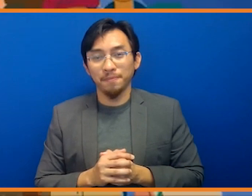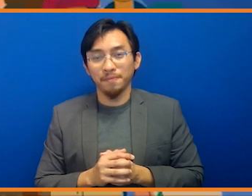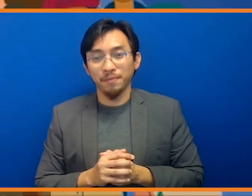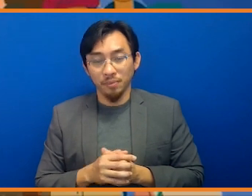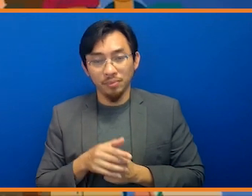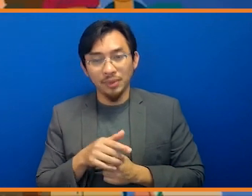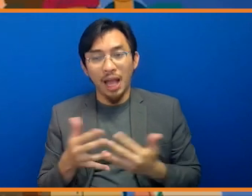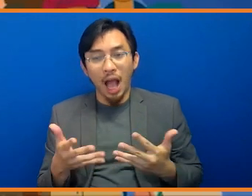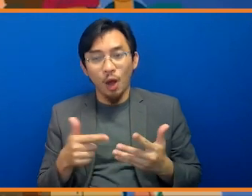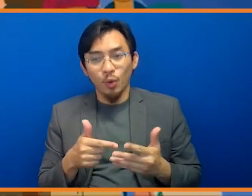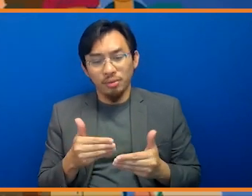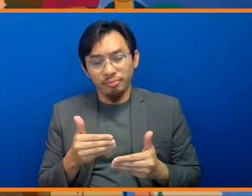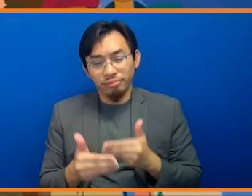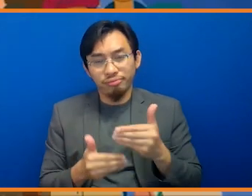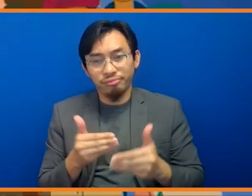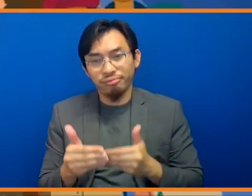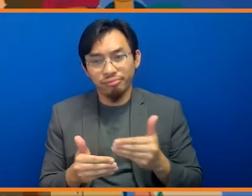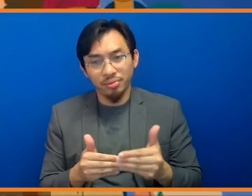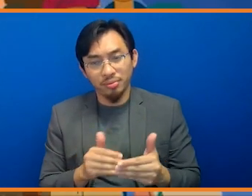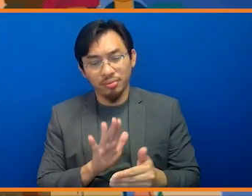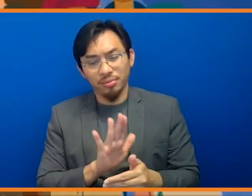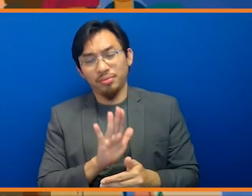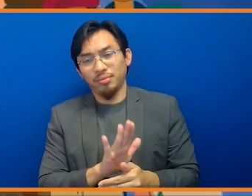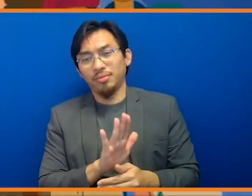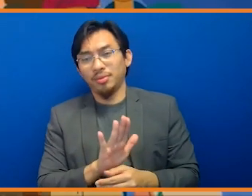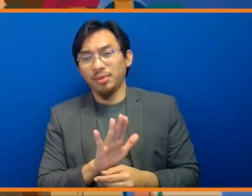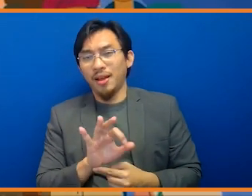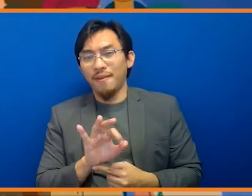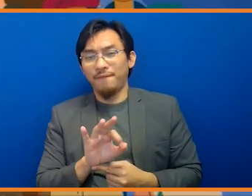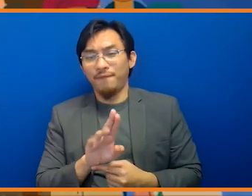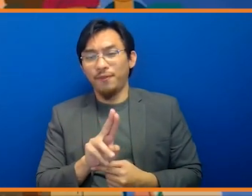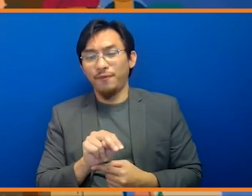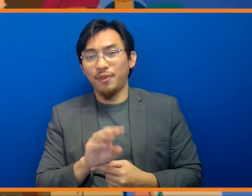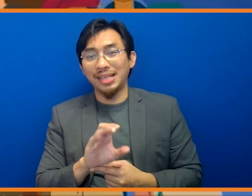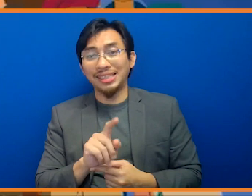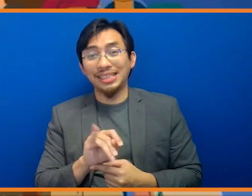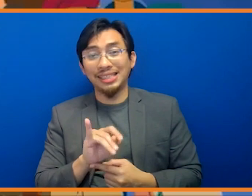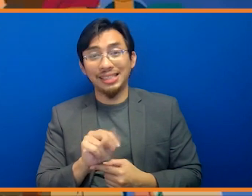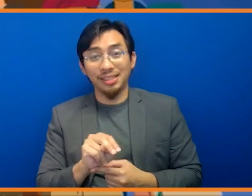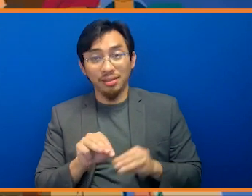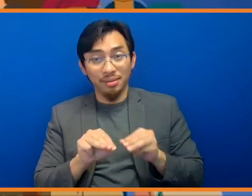So how we can develop the function of museum.